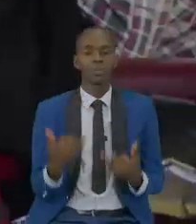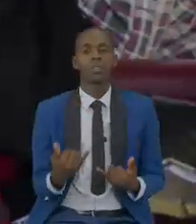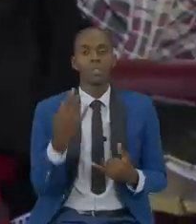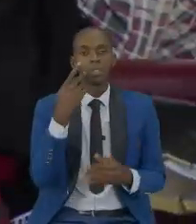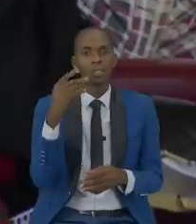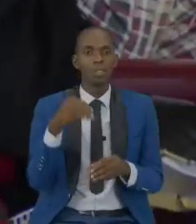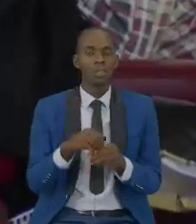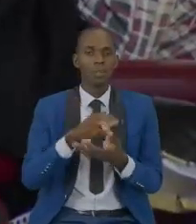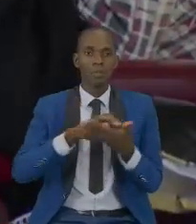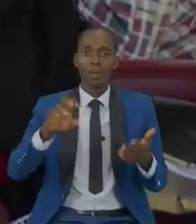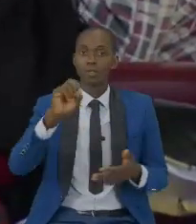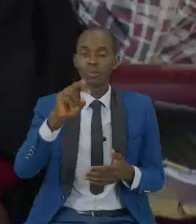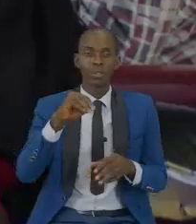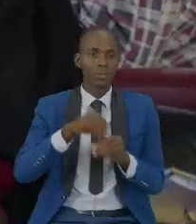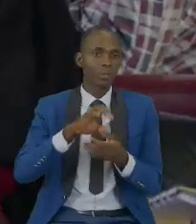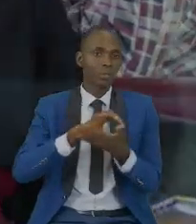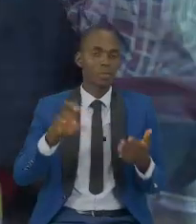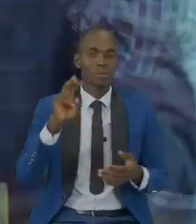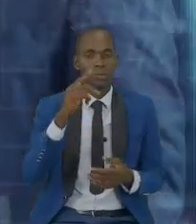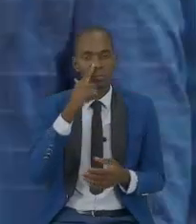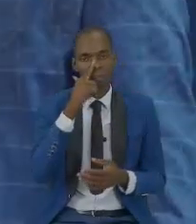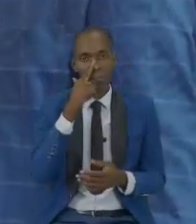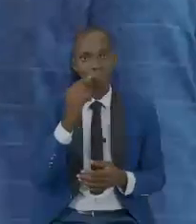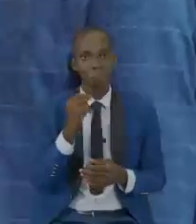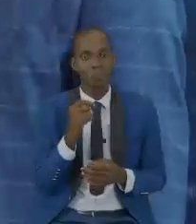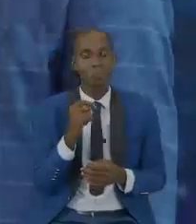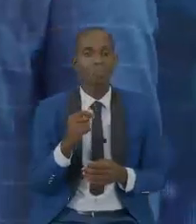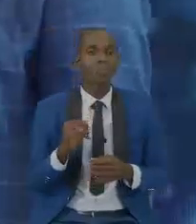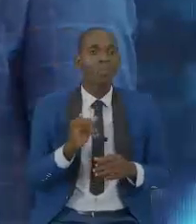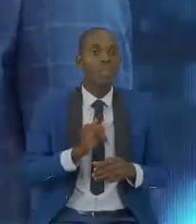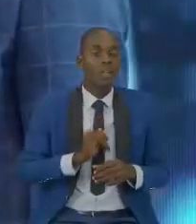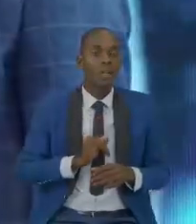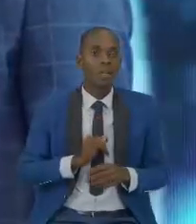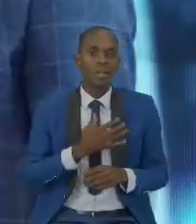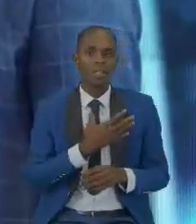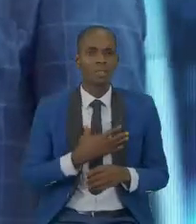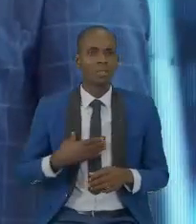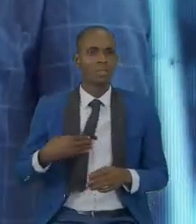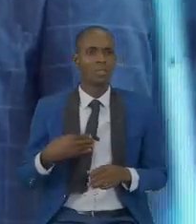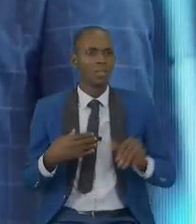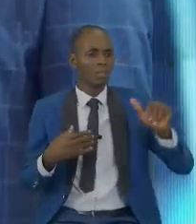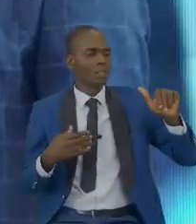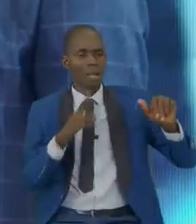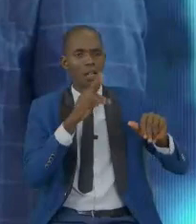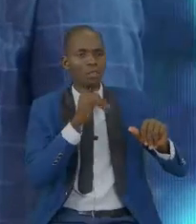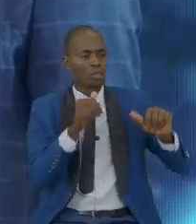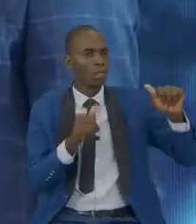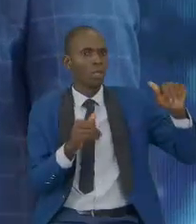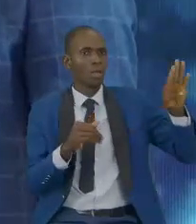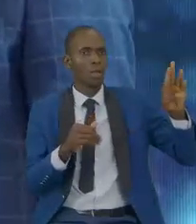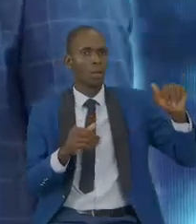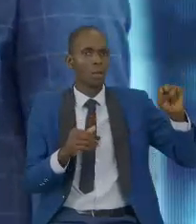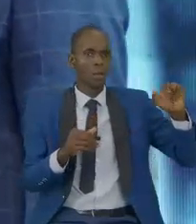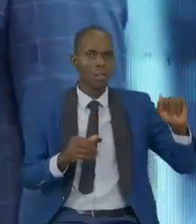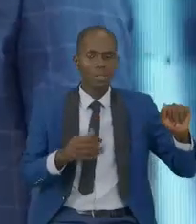verse 12. In verse 12, it said, and not Abana and Pharpar, rivers of